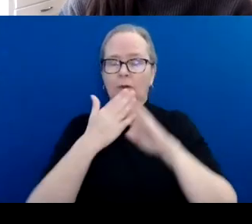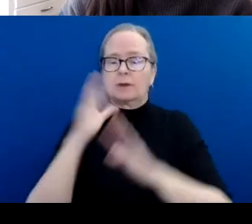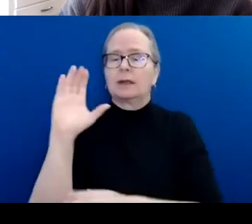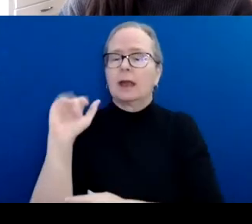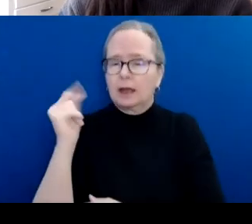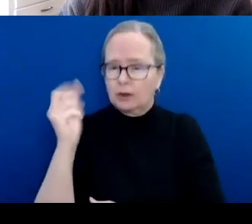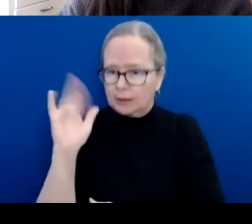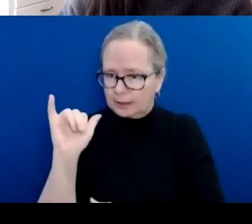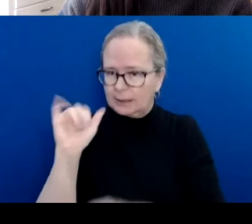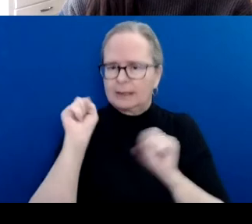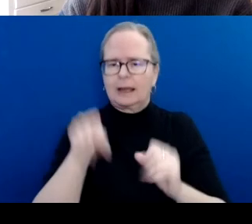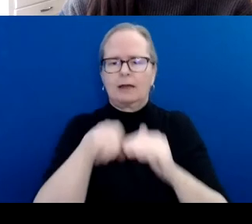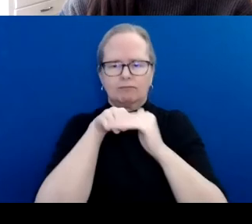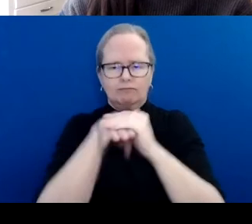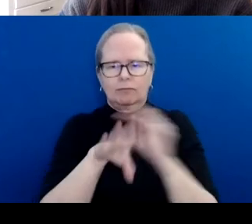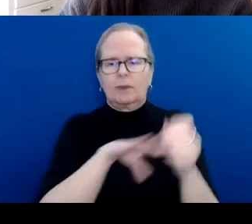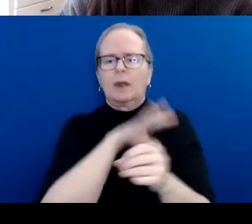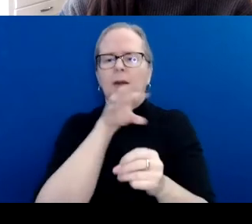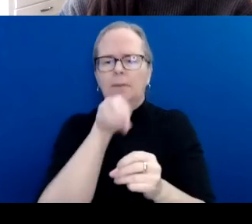as part of their everyday lives.